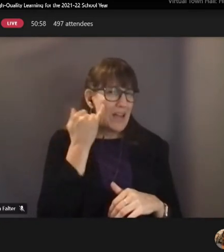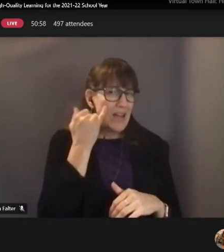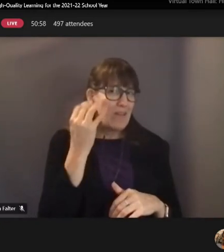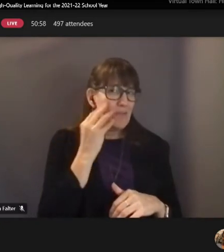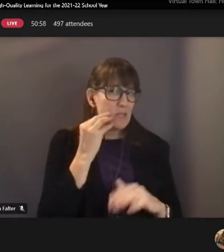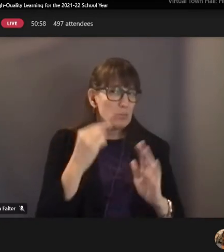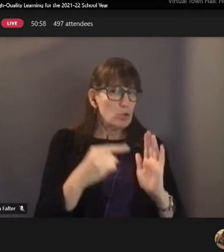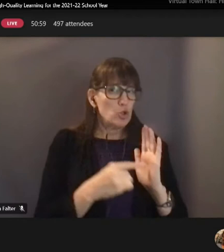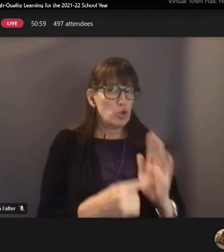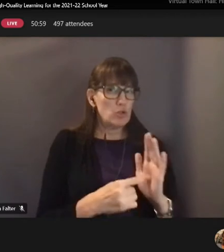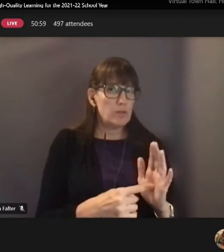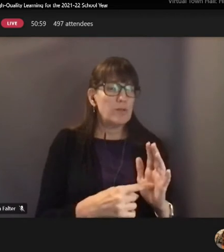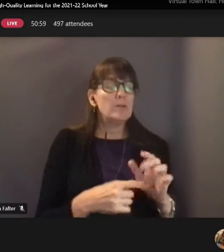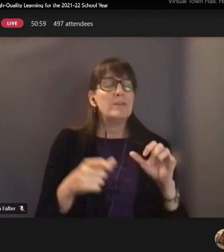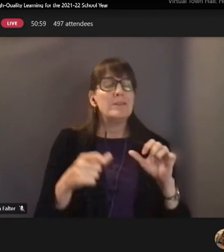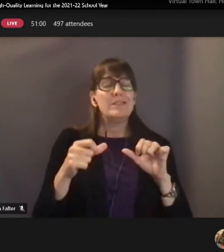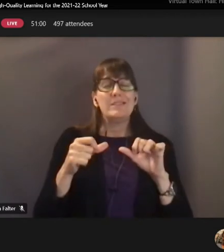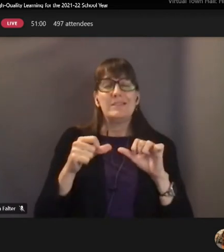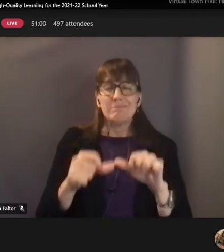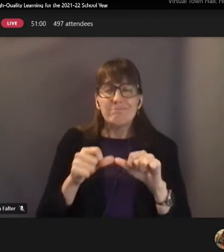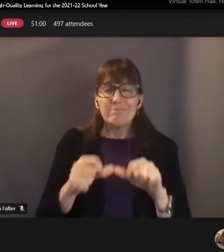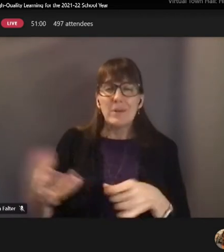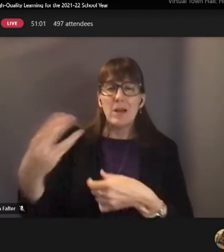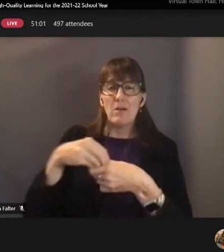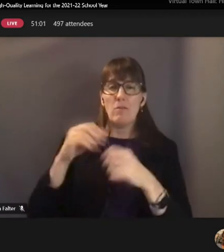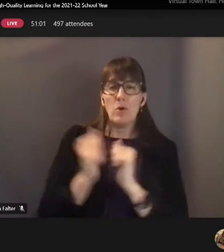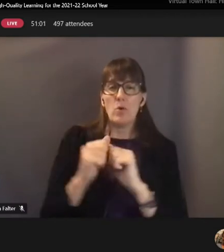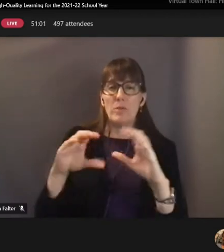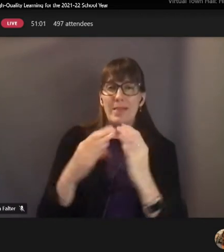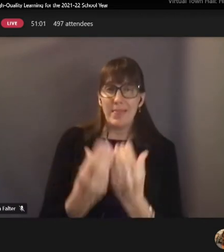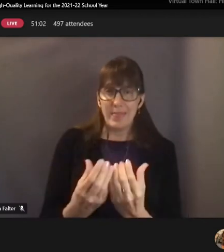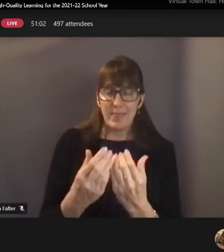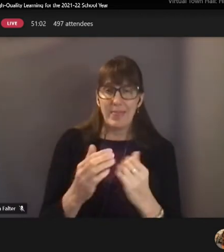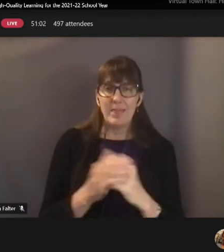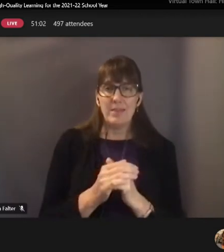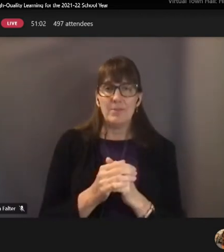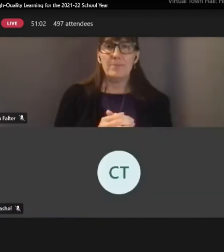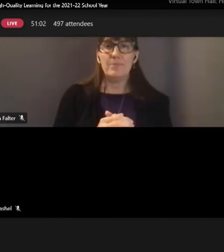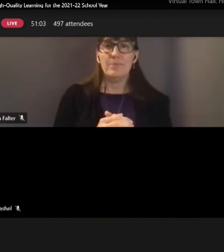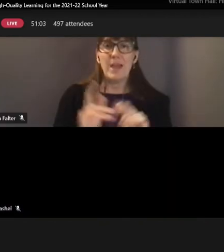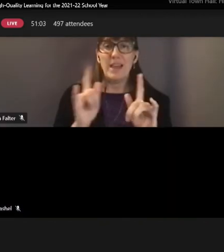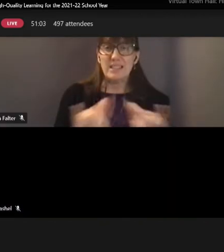with her classroom? Asynchronous learning?